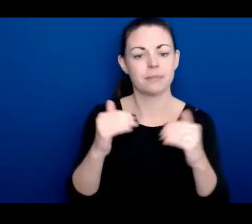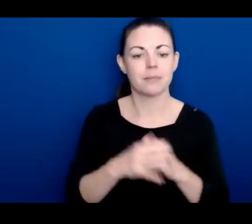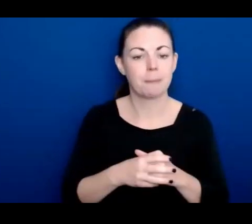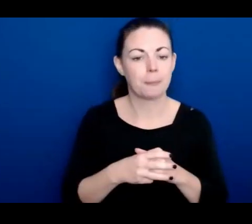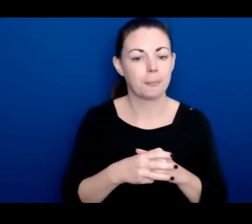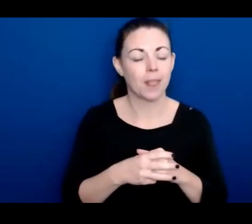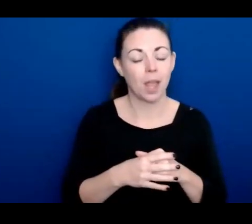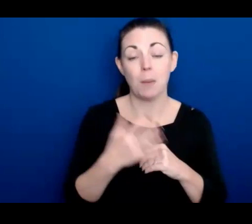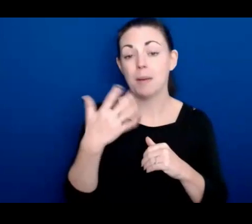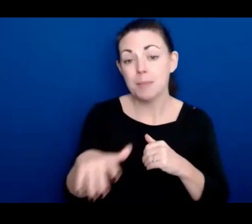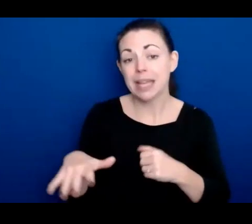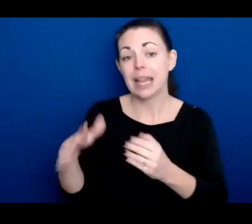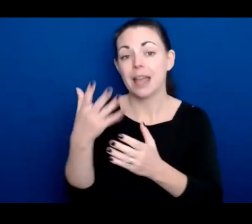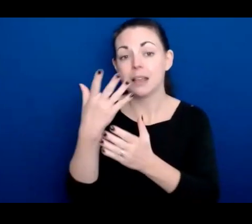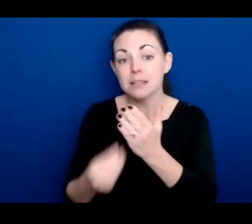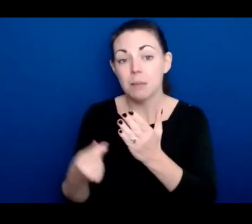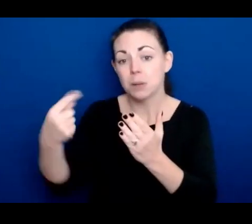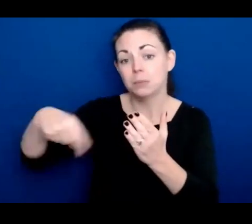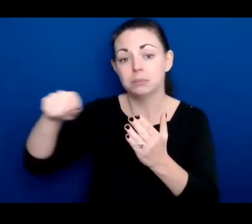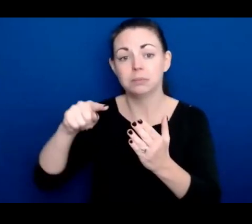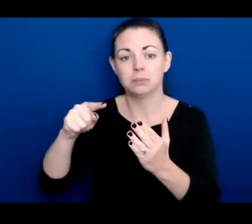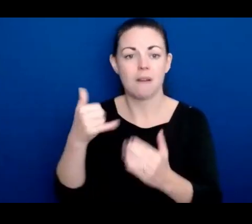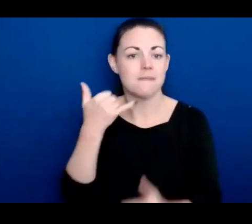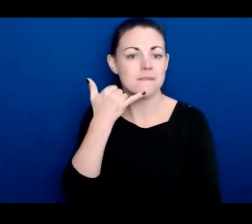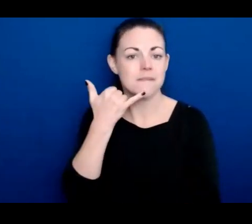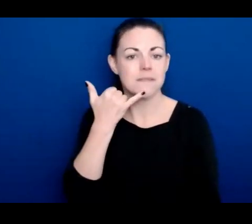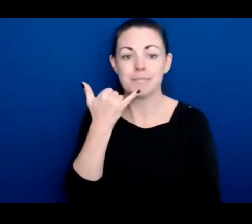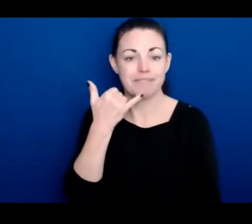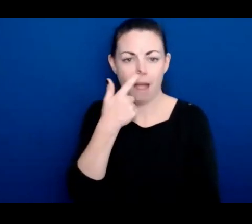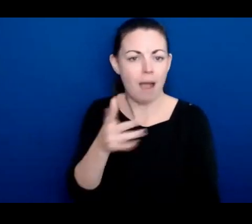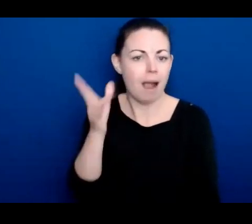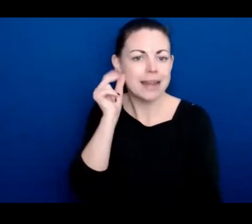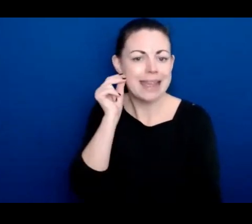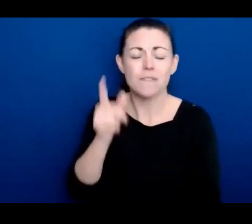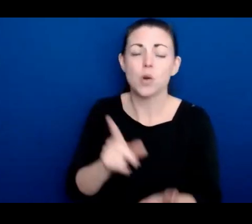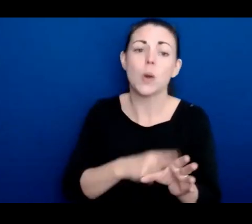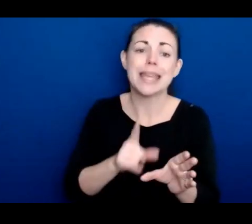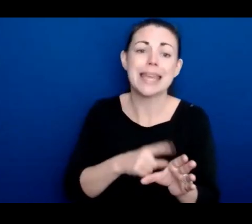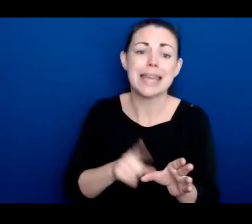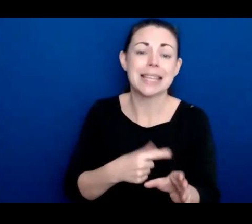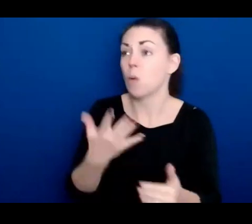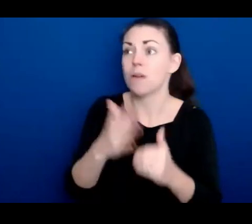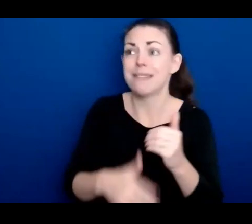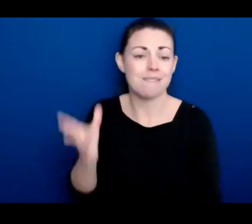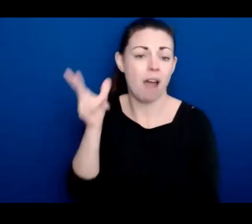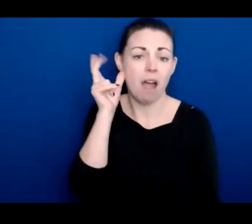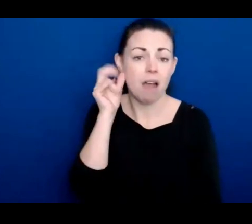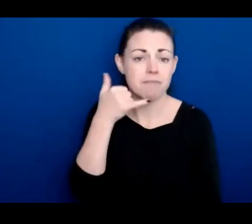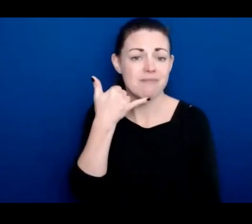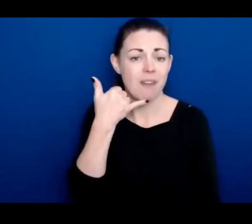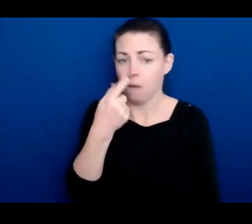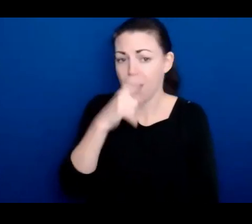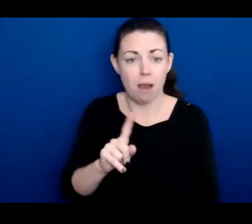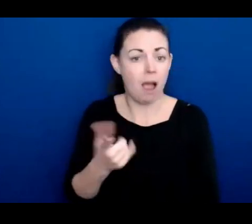able to hear phone calls, voice calls for years or ever, and you know, the equipment